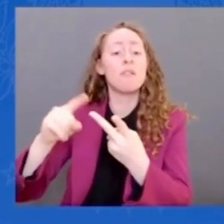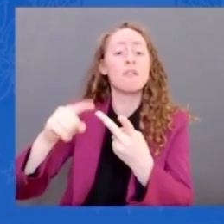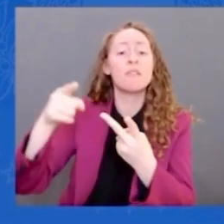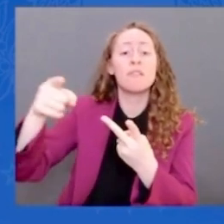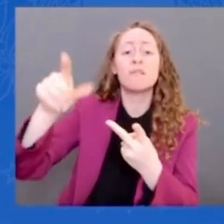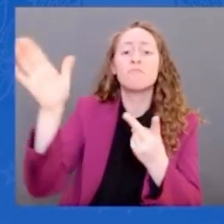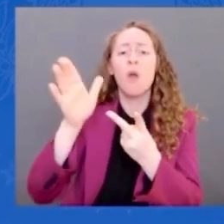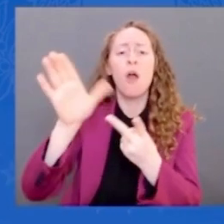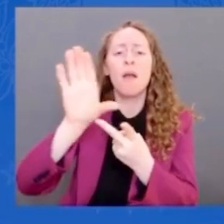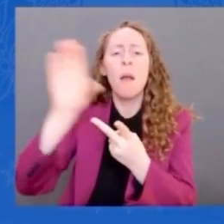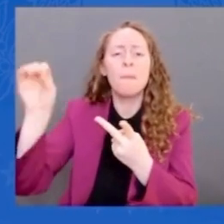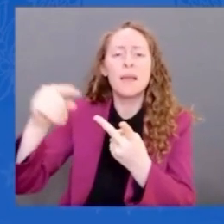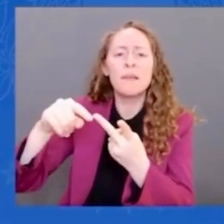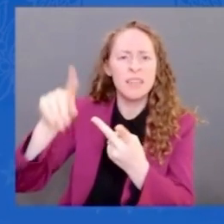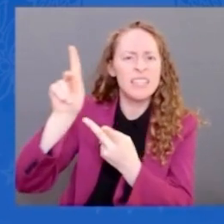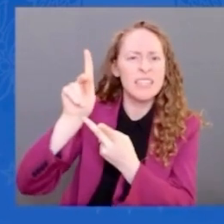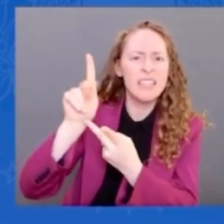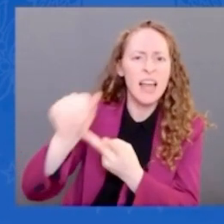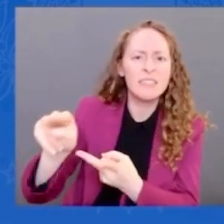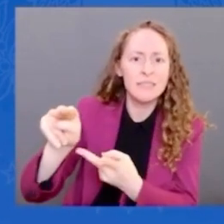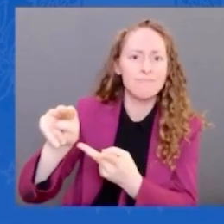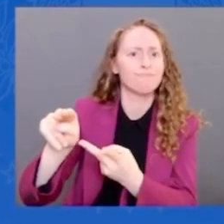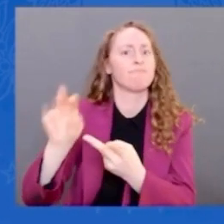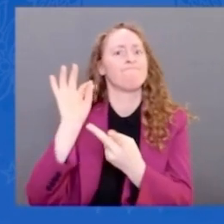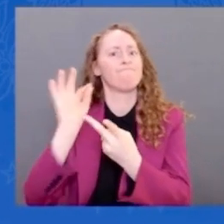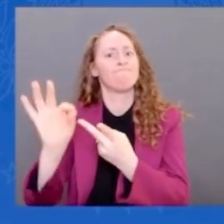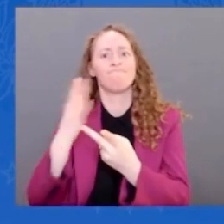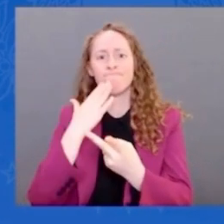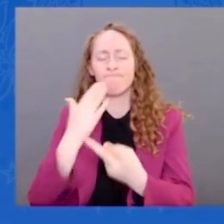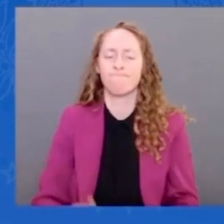Thank you. All told, providers taking part,